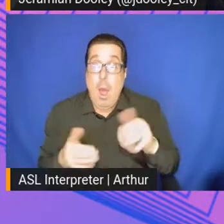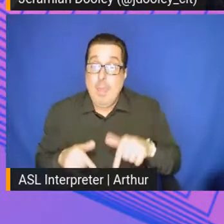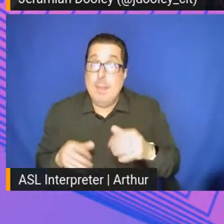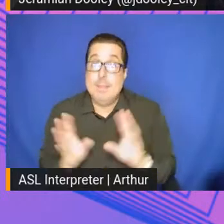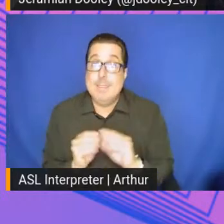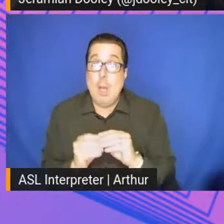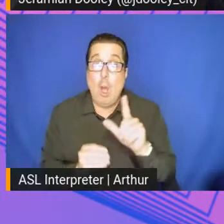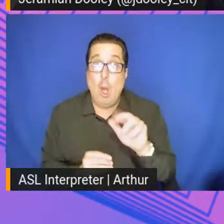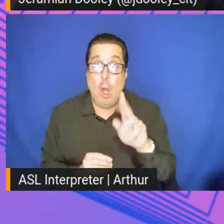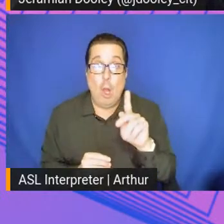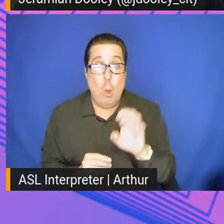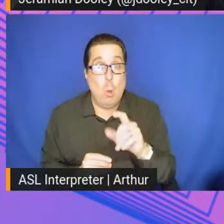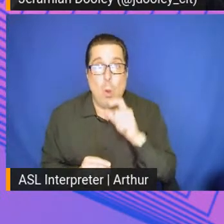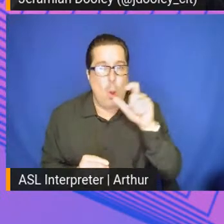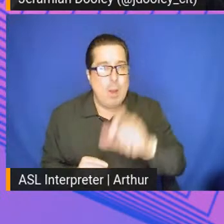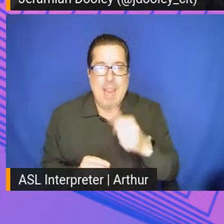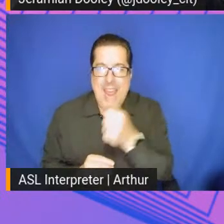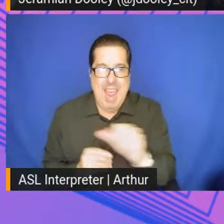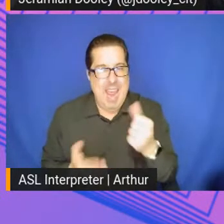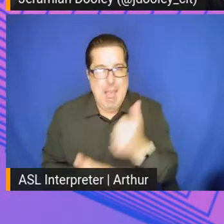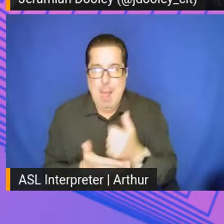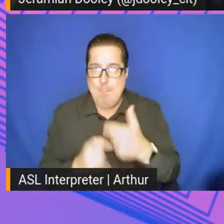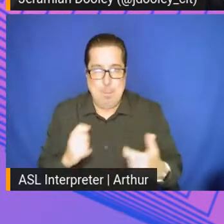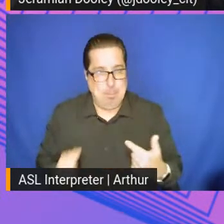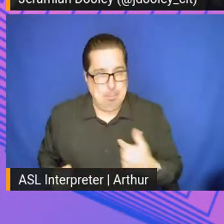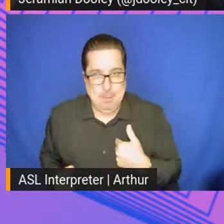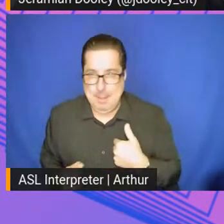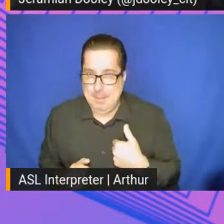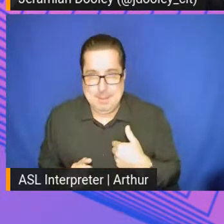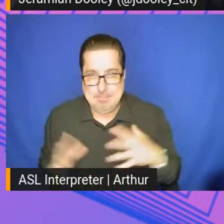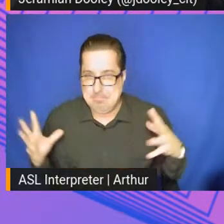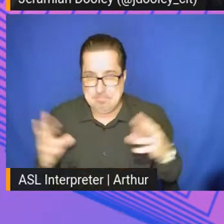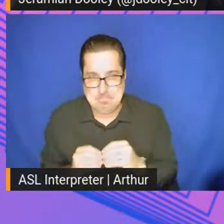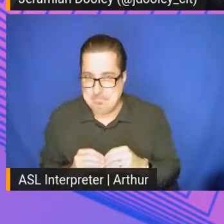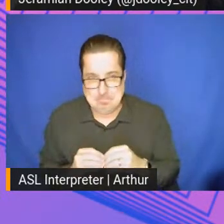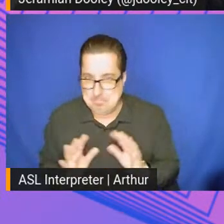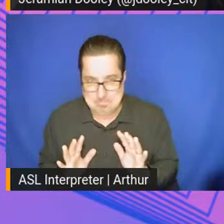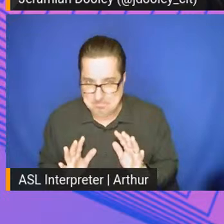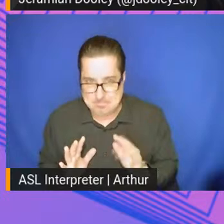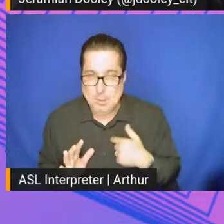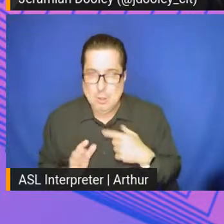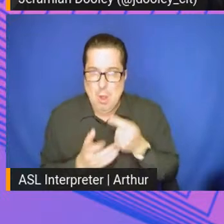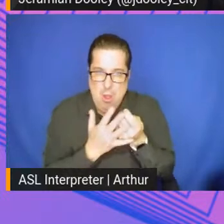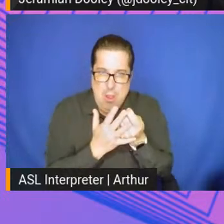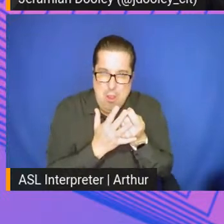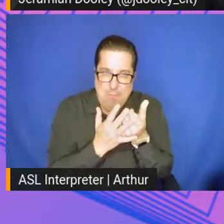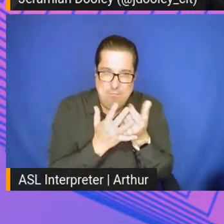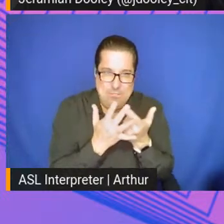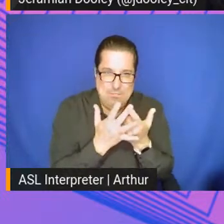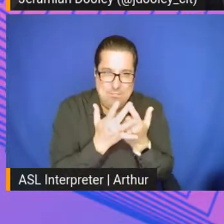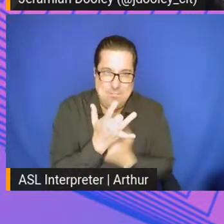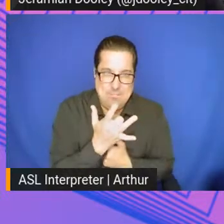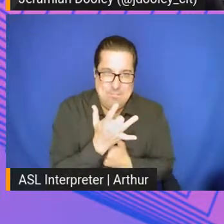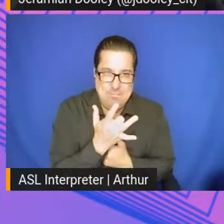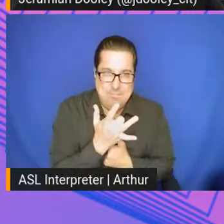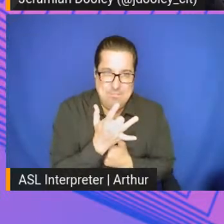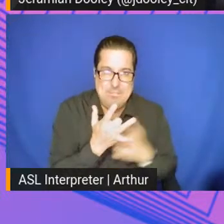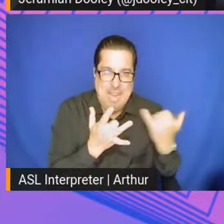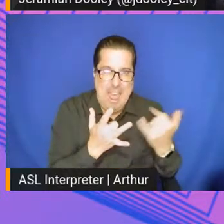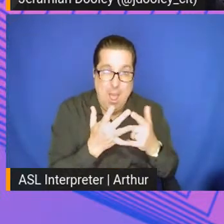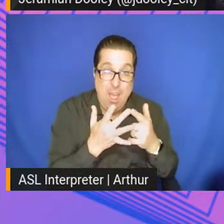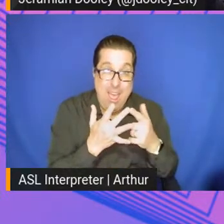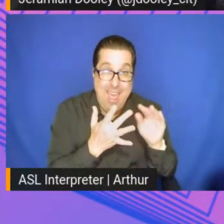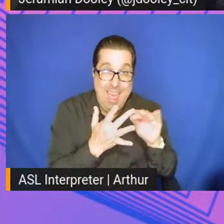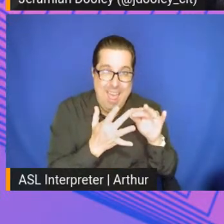need any help from me whatsoever. So let's go ahead and edit that real quick and make sure